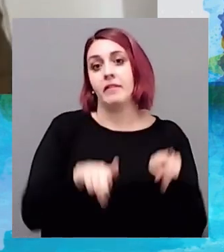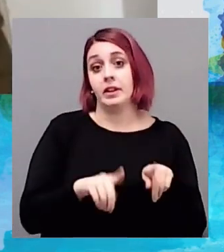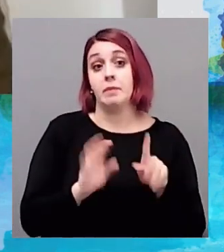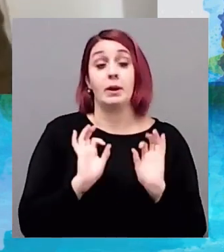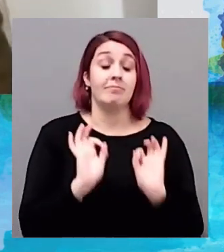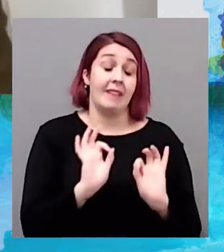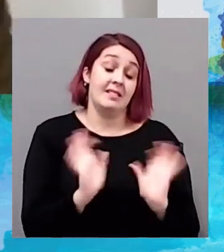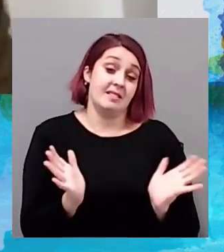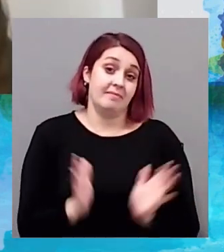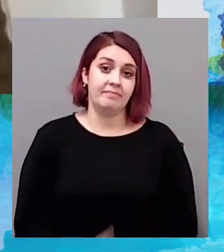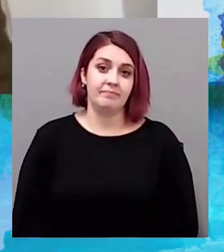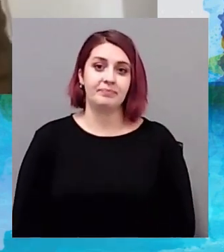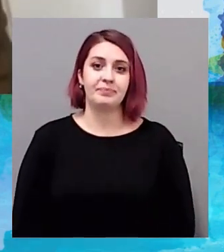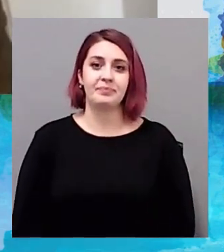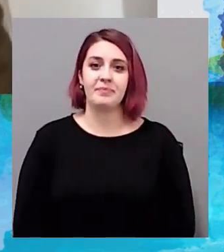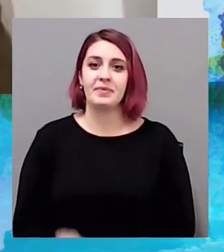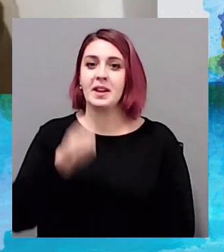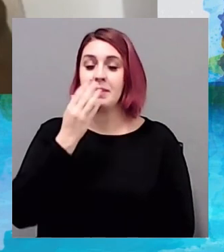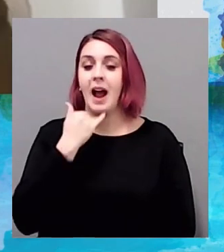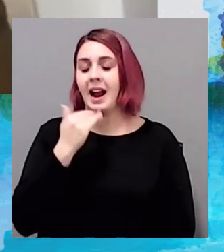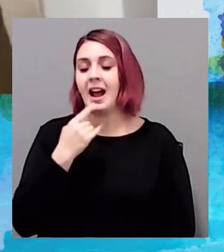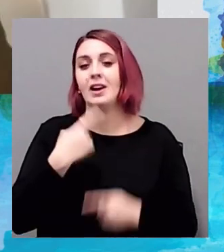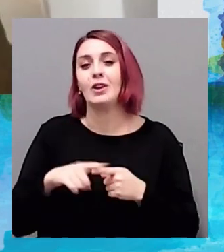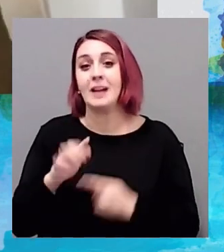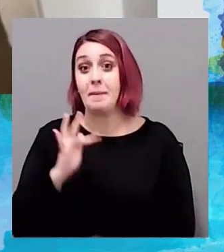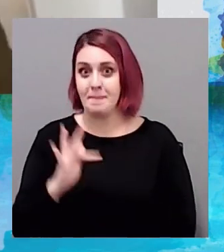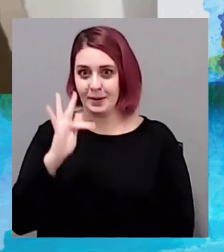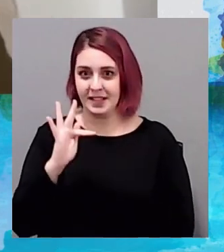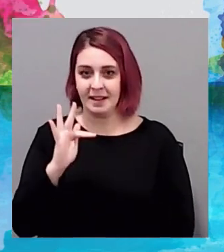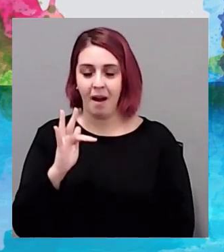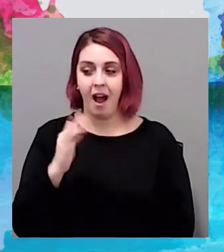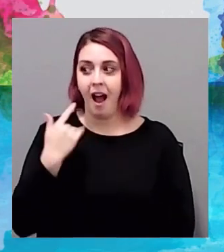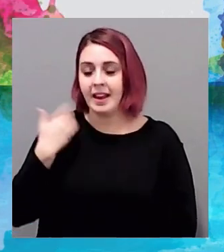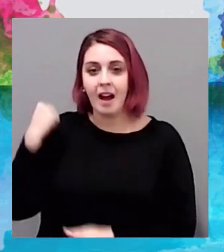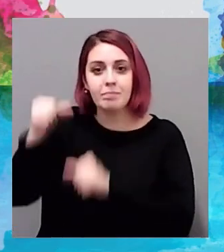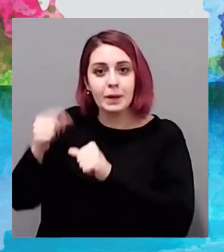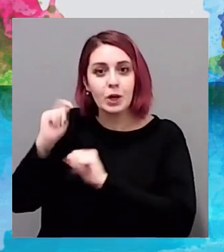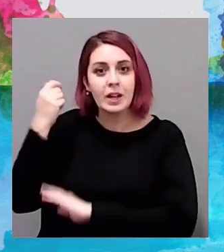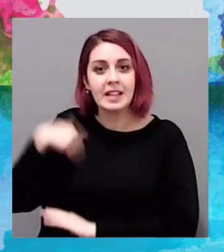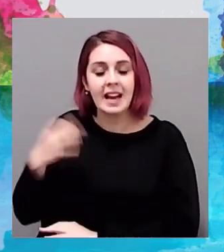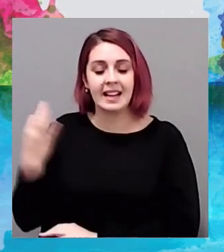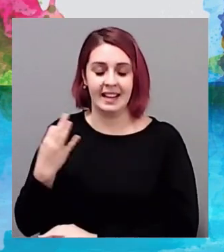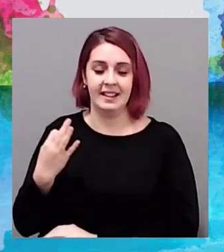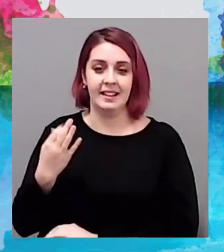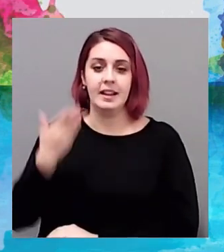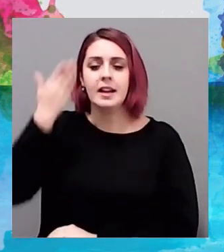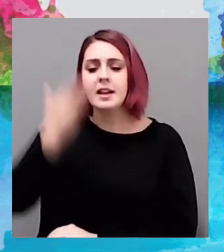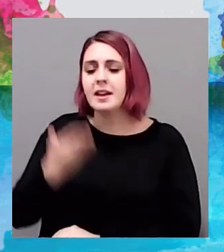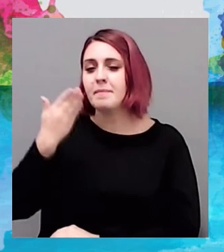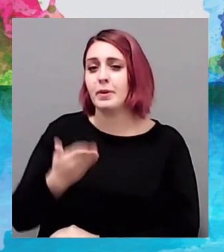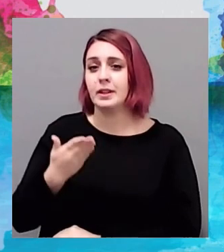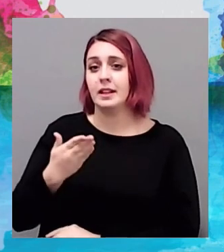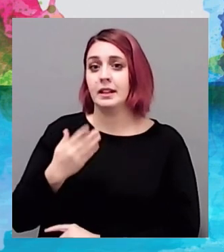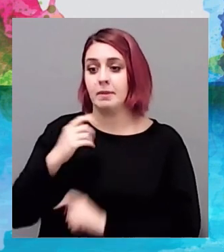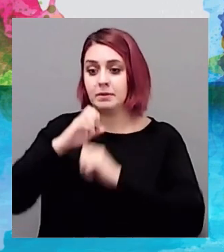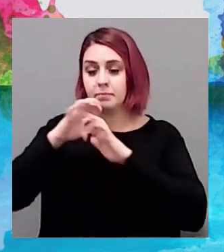way. And the good news is, what do we already have? It's important